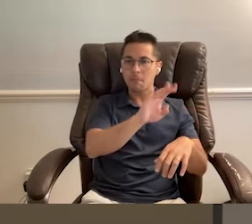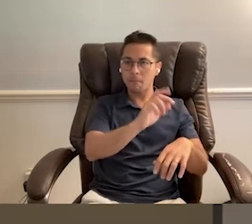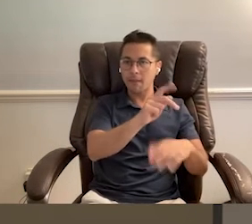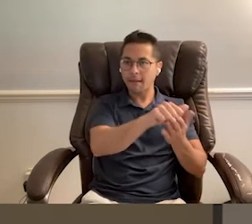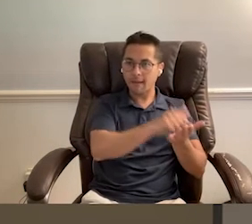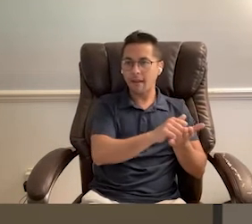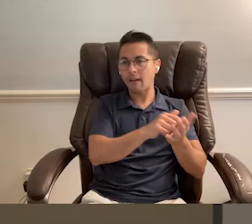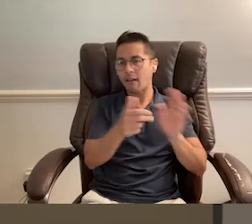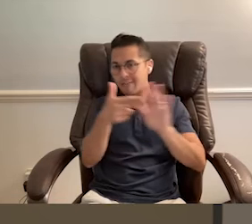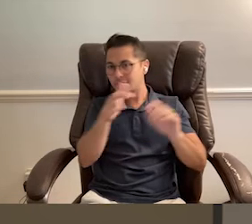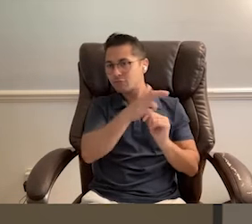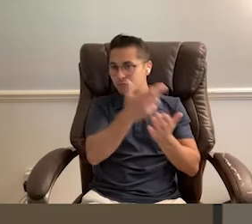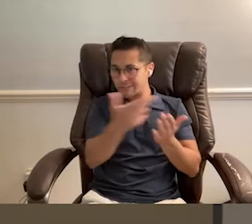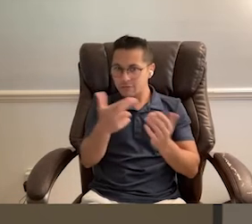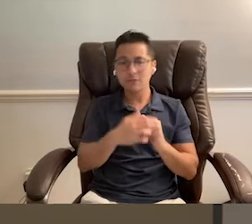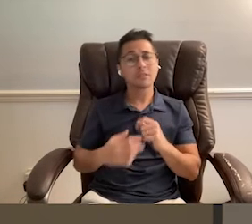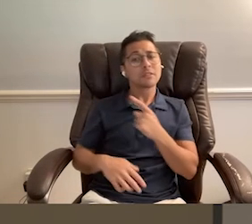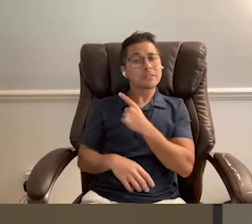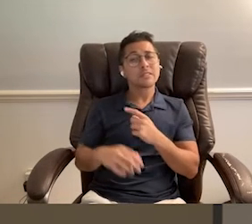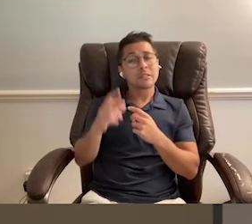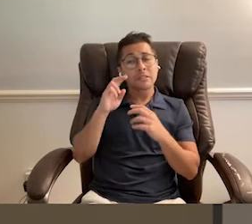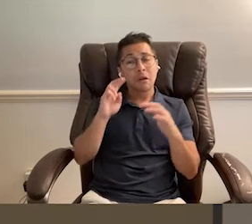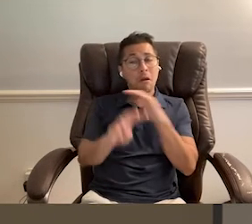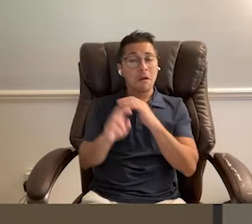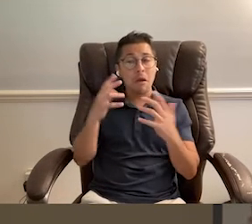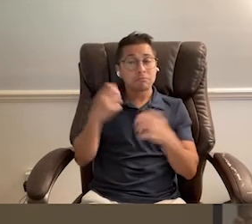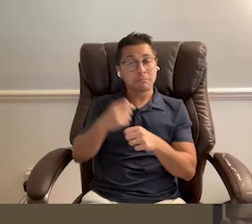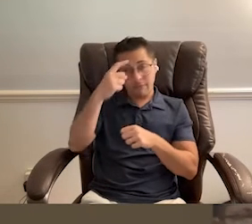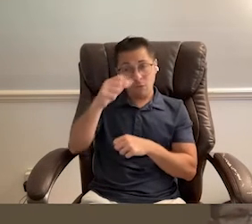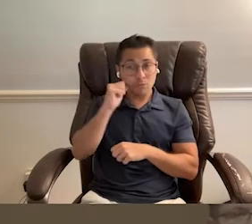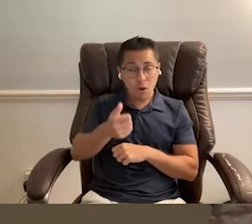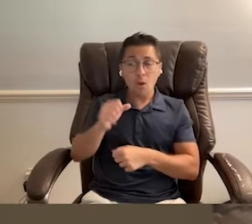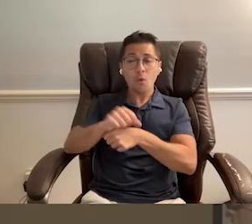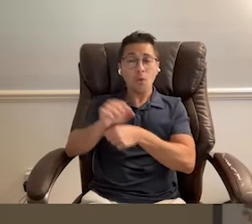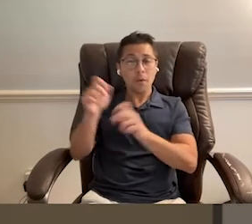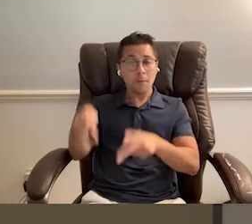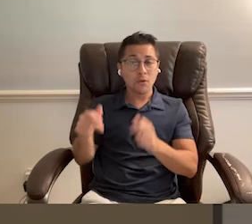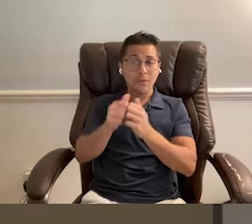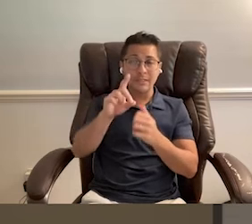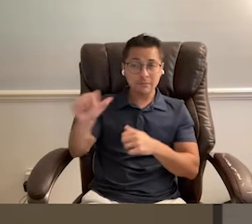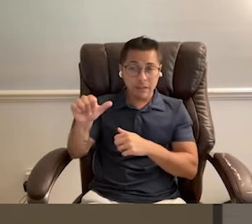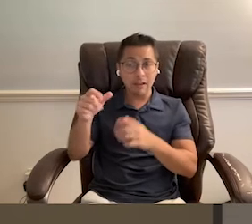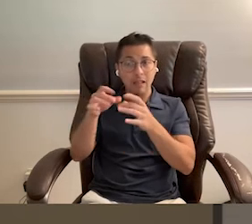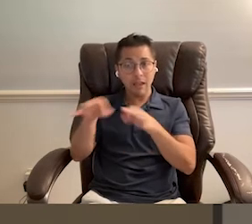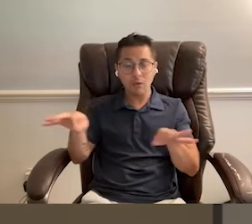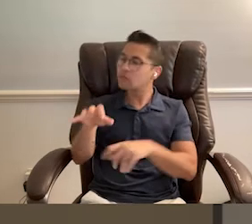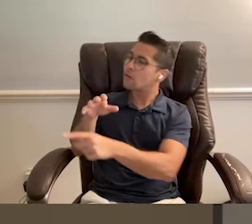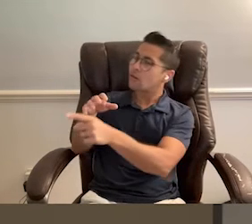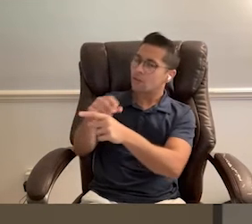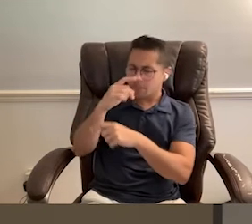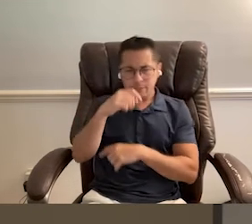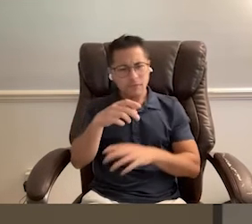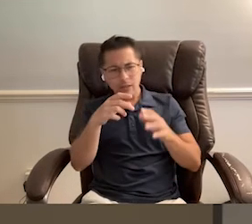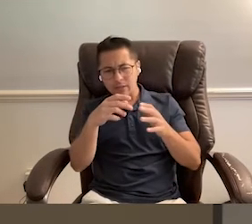Here's a little preview of tomorrow, but I'll touch on it here, working persons with disabilities language. Oh, yes ma'am, I'm sorry. Does it matter if it's SSI